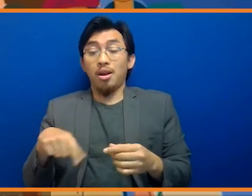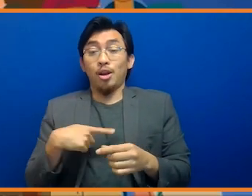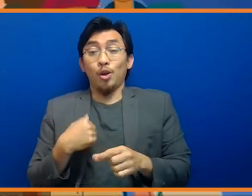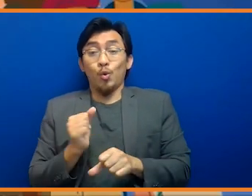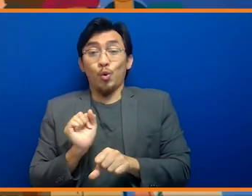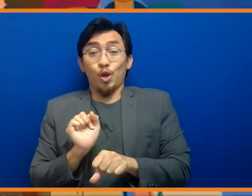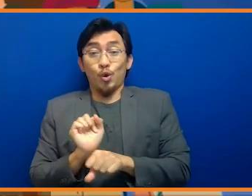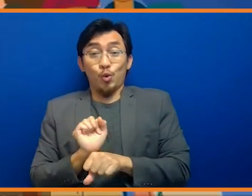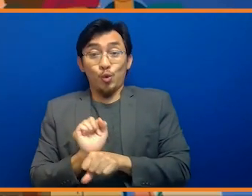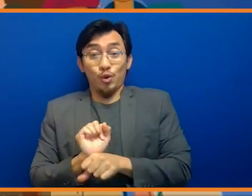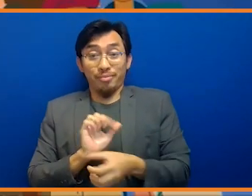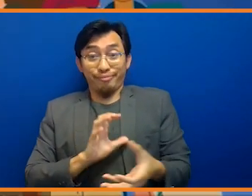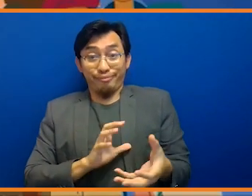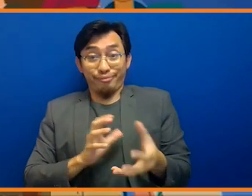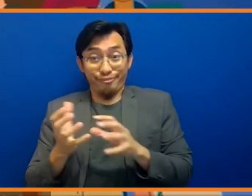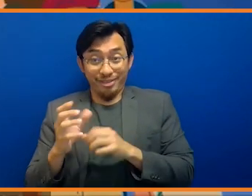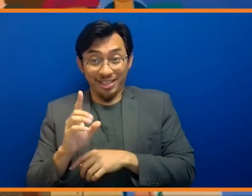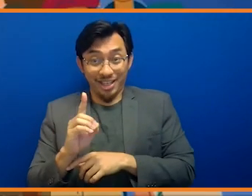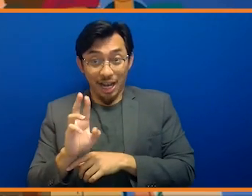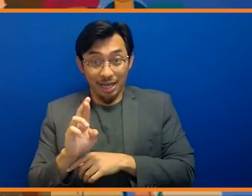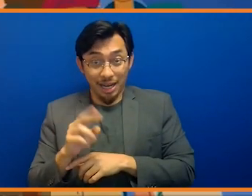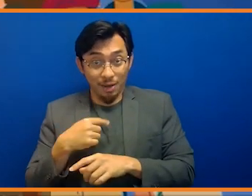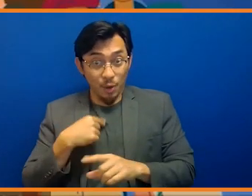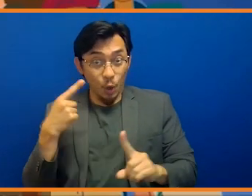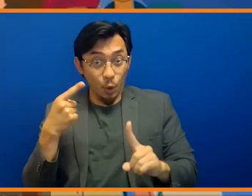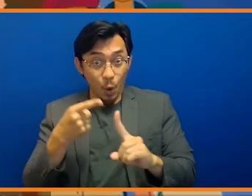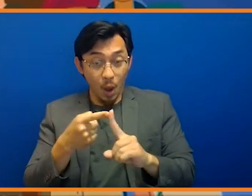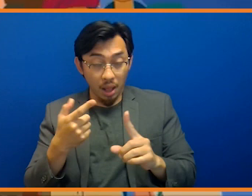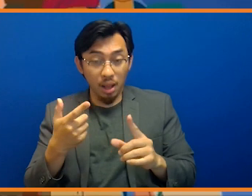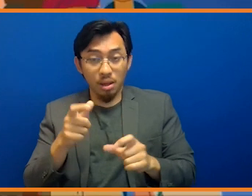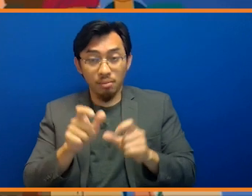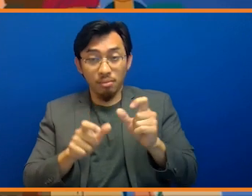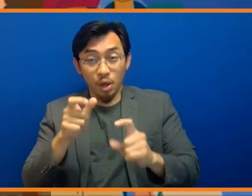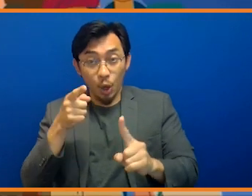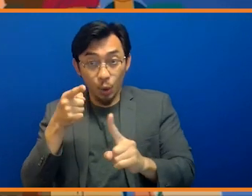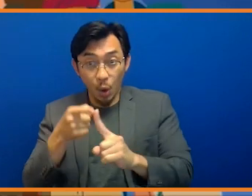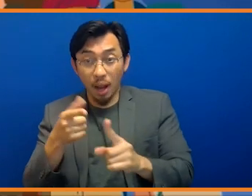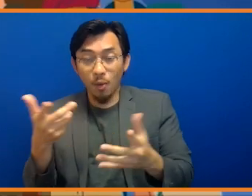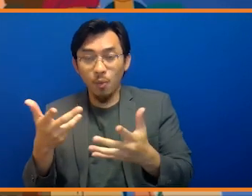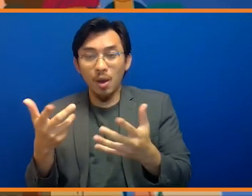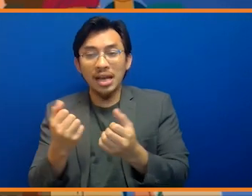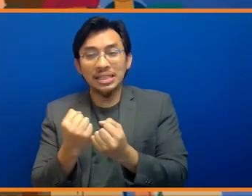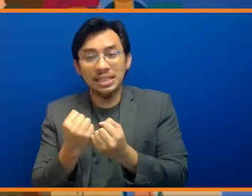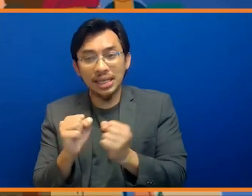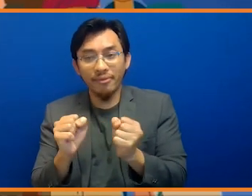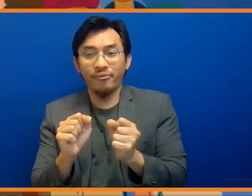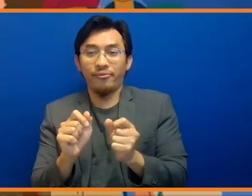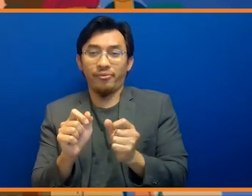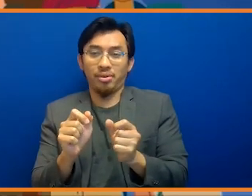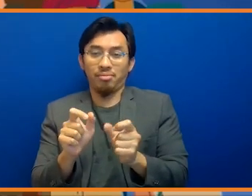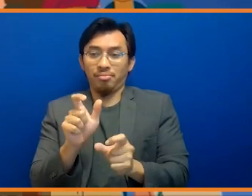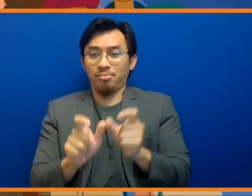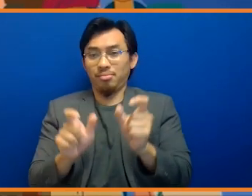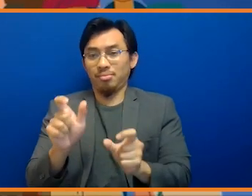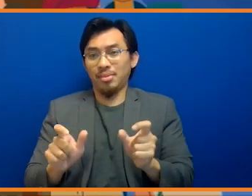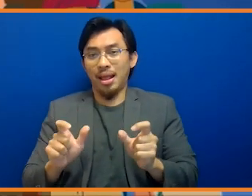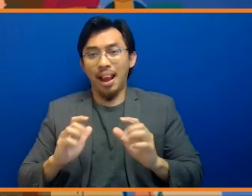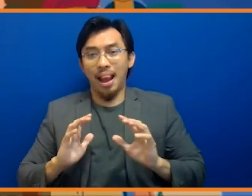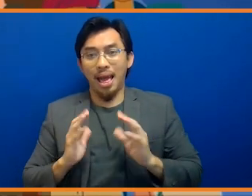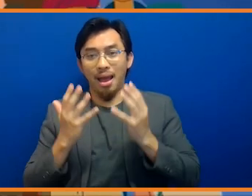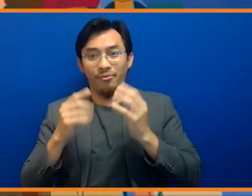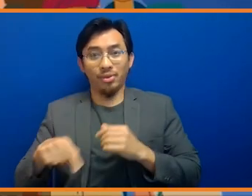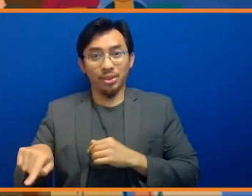in disaster risk reduction is our goal, everyone goal is to save human life, right? To save human